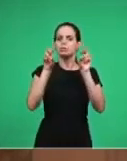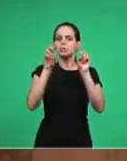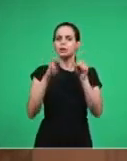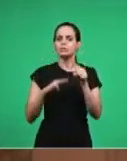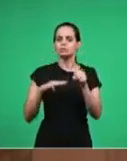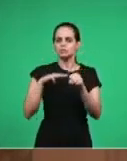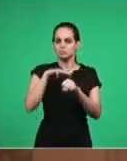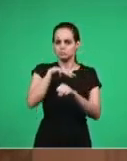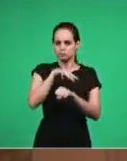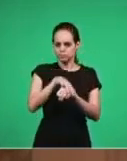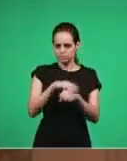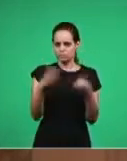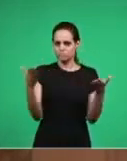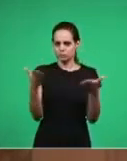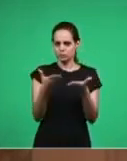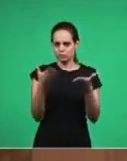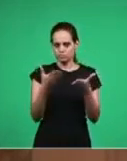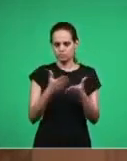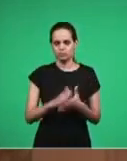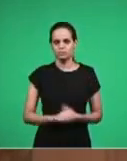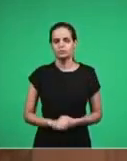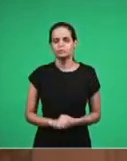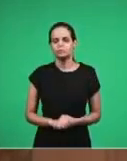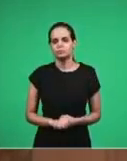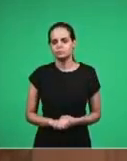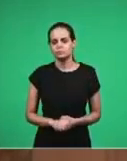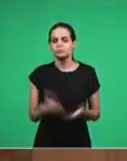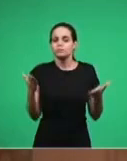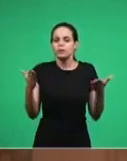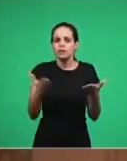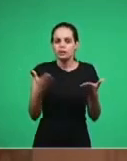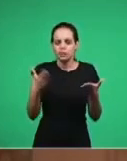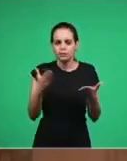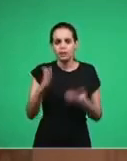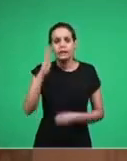order for the work to flow, then so be it.